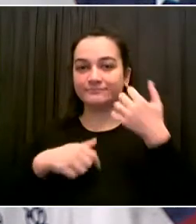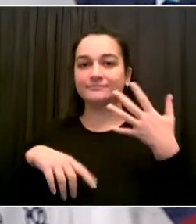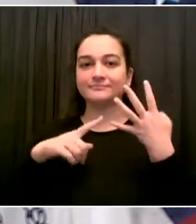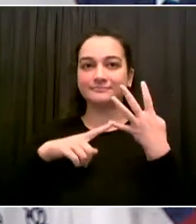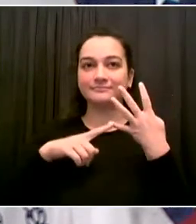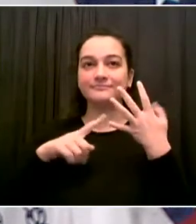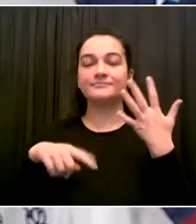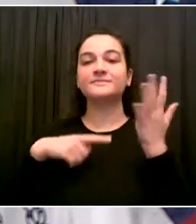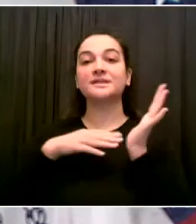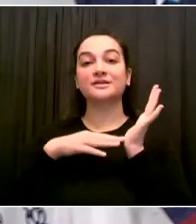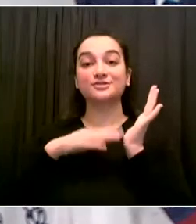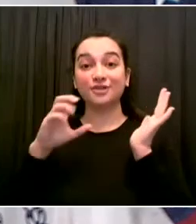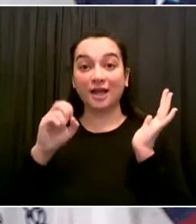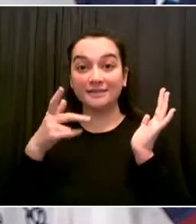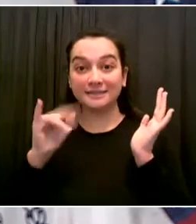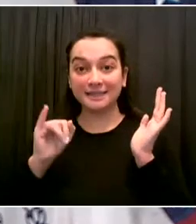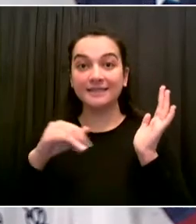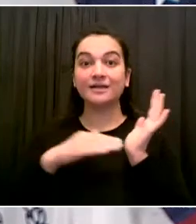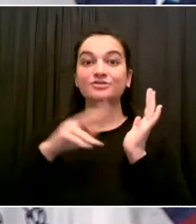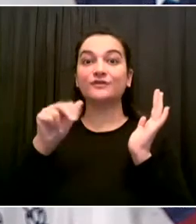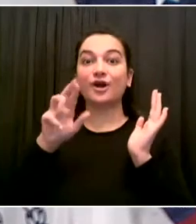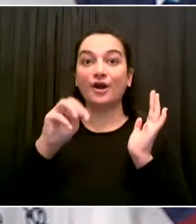WNBC.